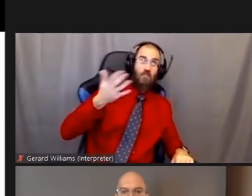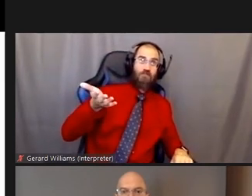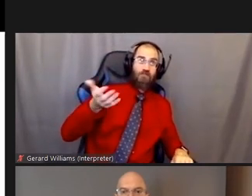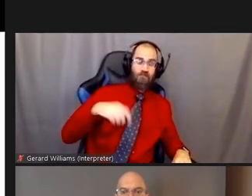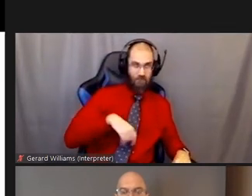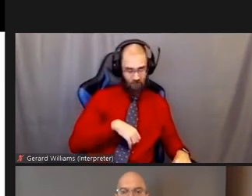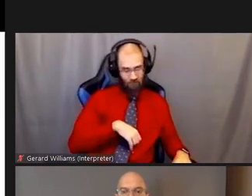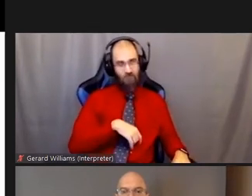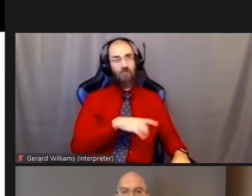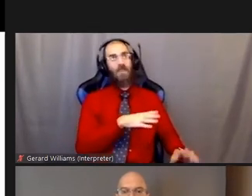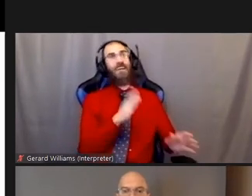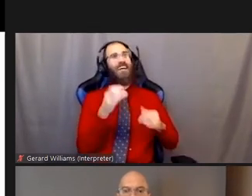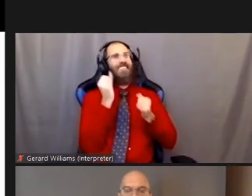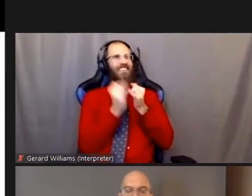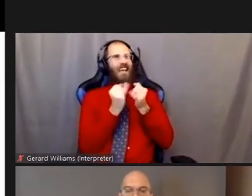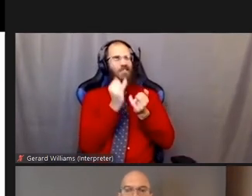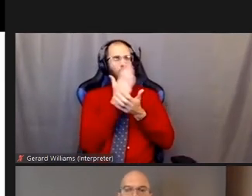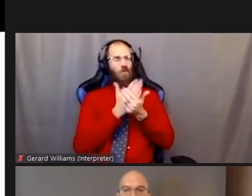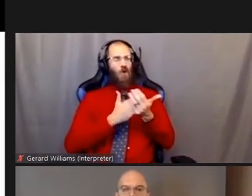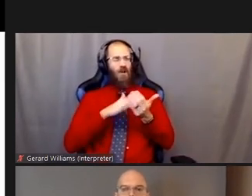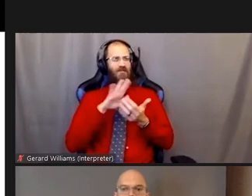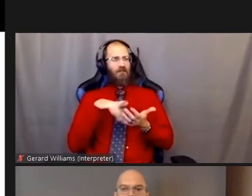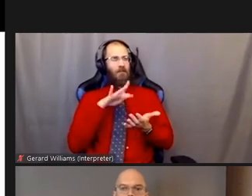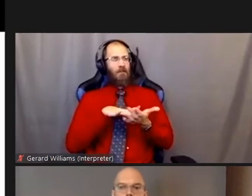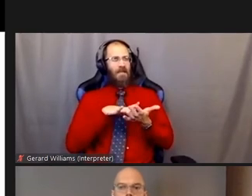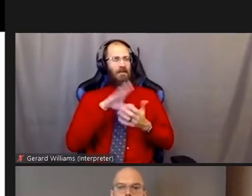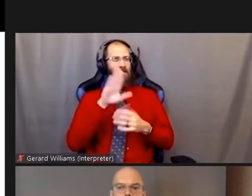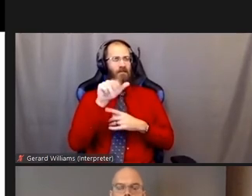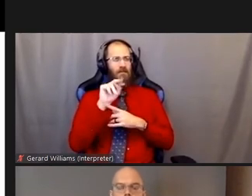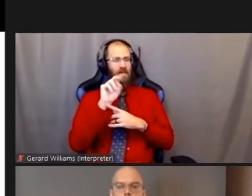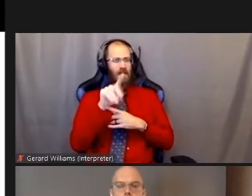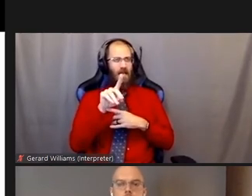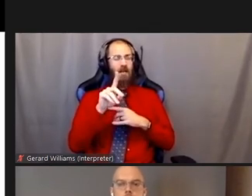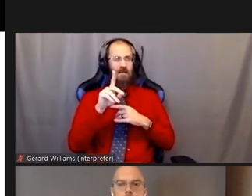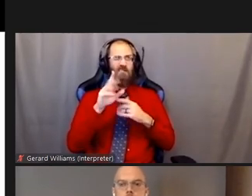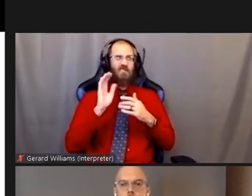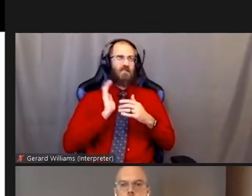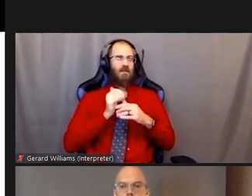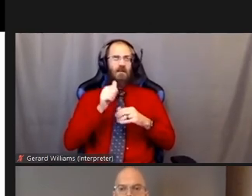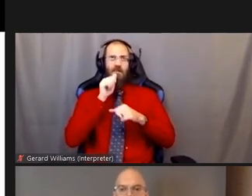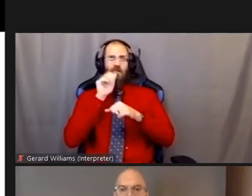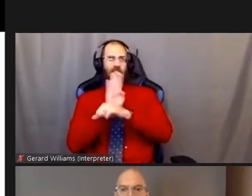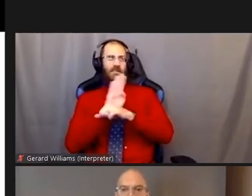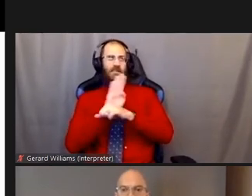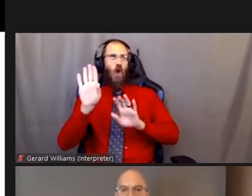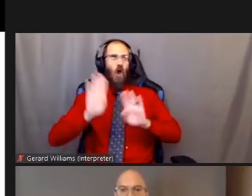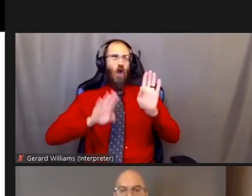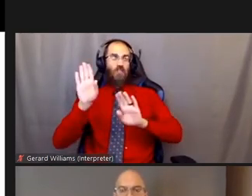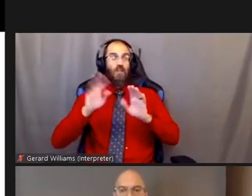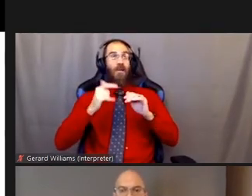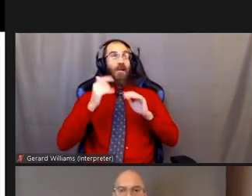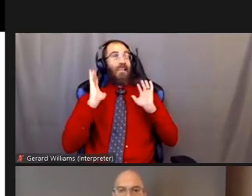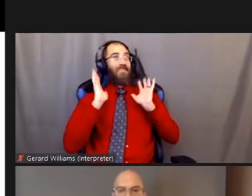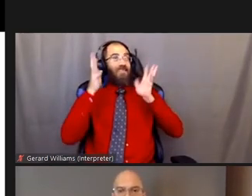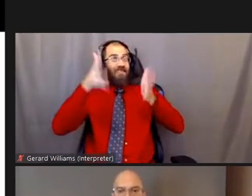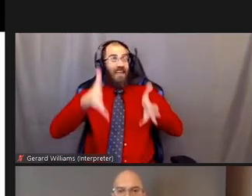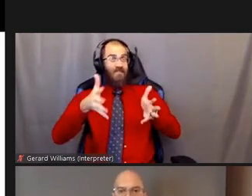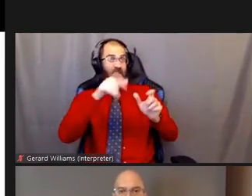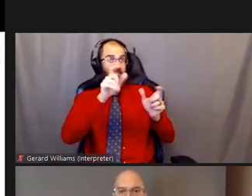of the reimagining of this band involves a commercial auction of any unassigned spectrum that